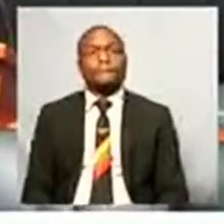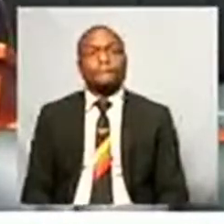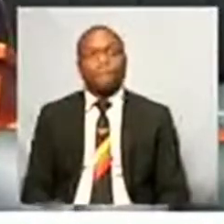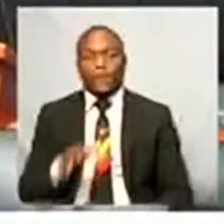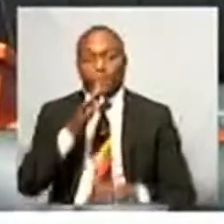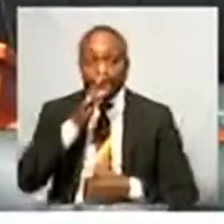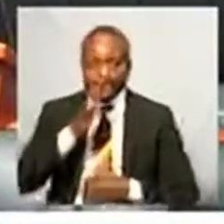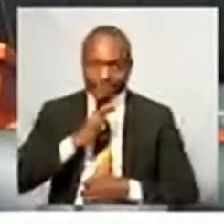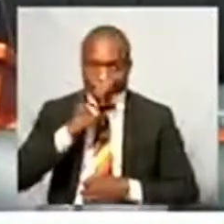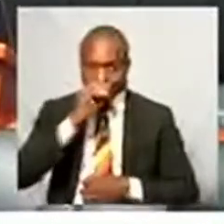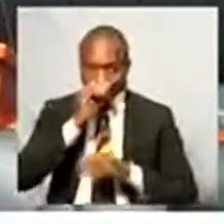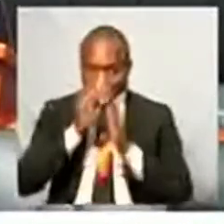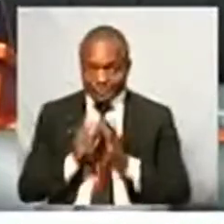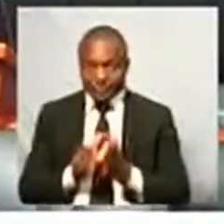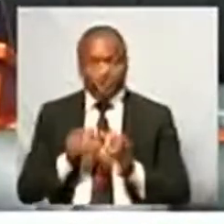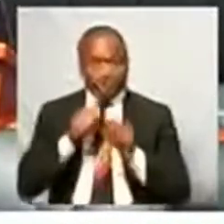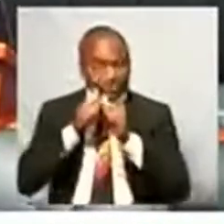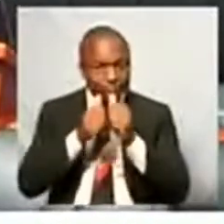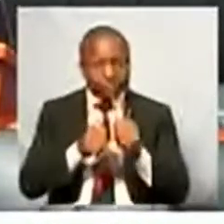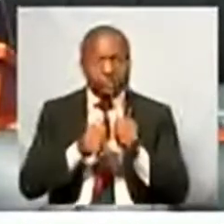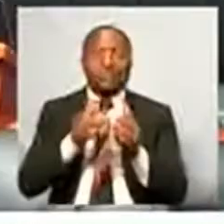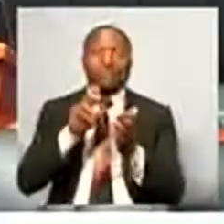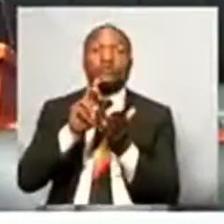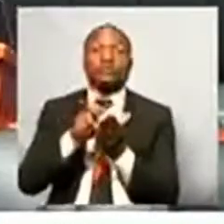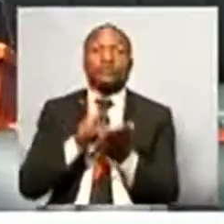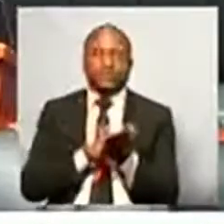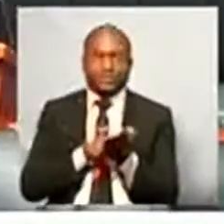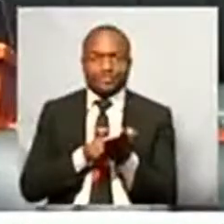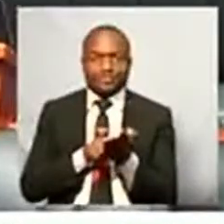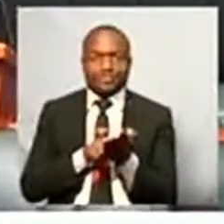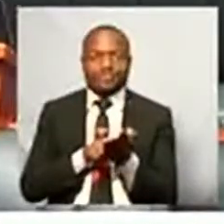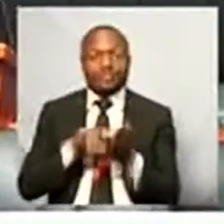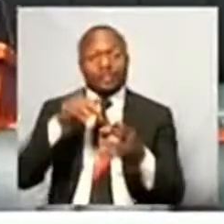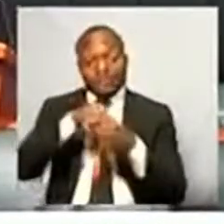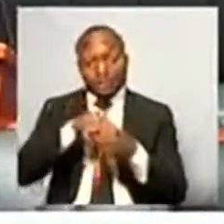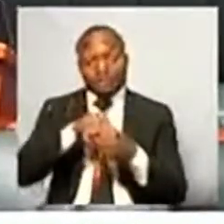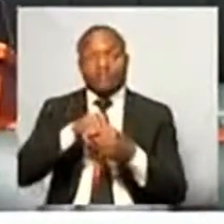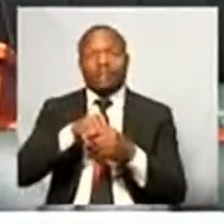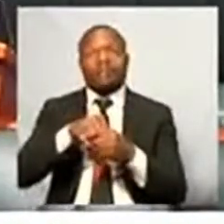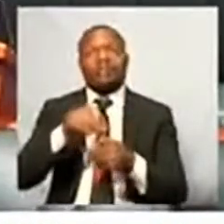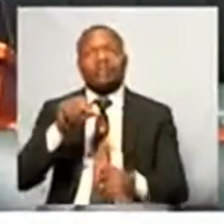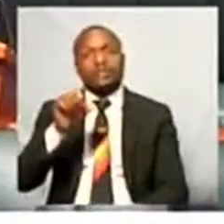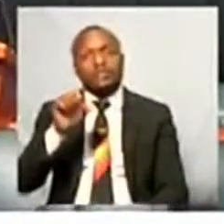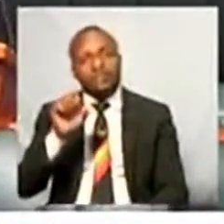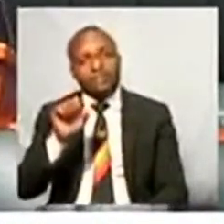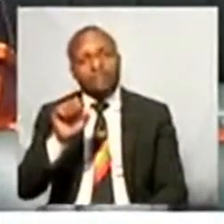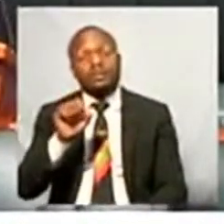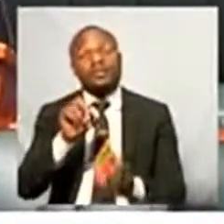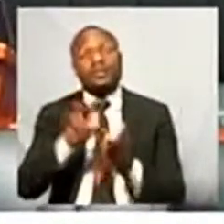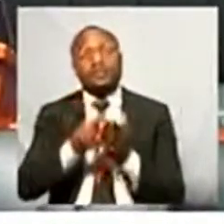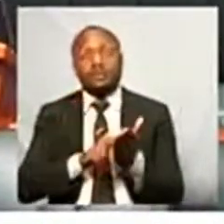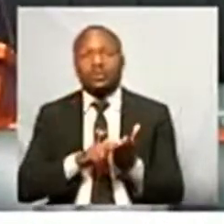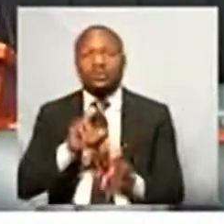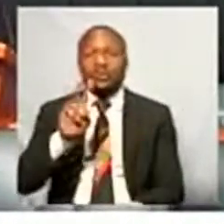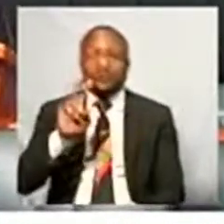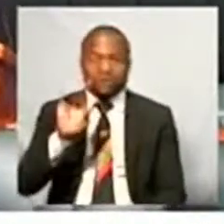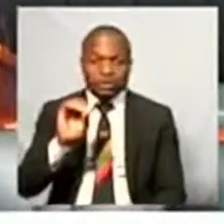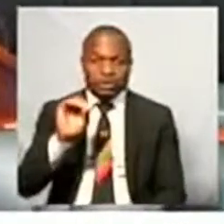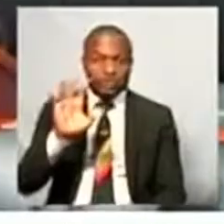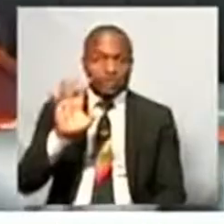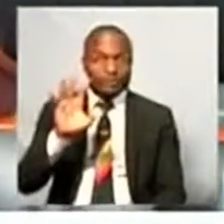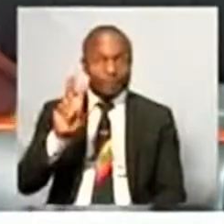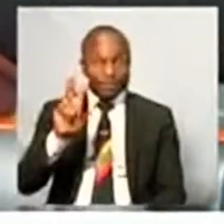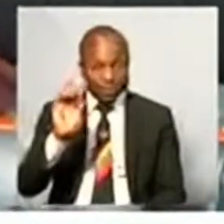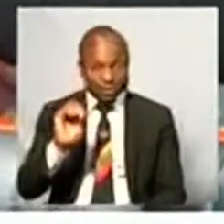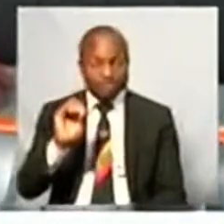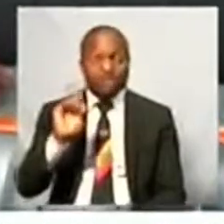Madam Speaker, in accordance with the terms of reference as contained in the Standing Orders 205 and 206 of the